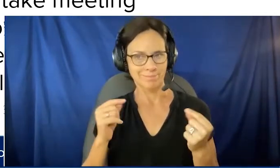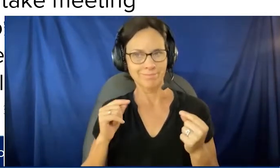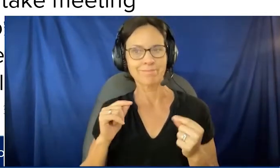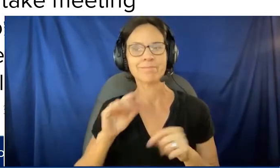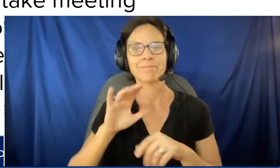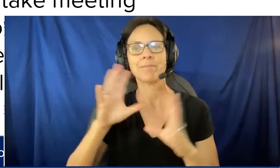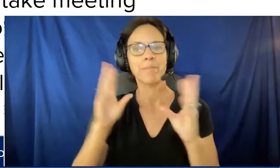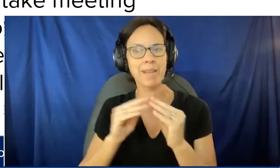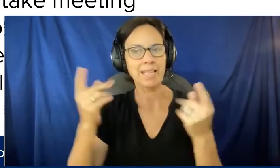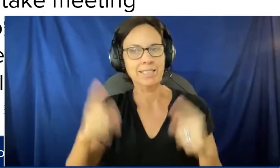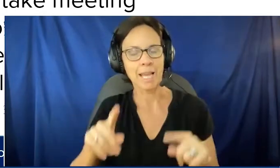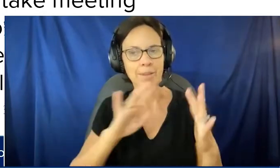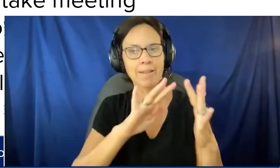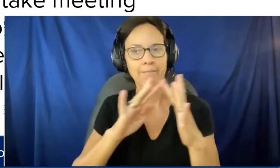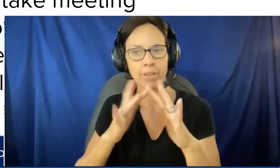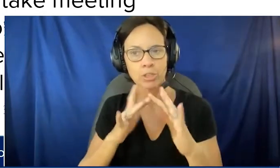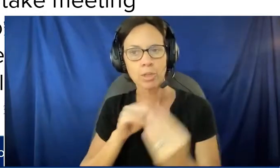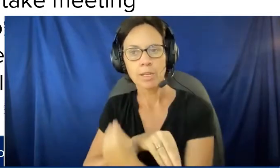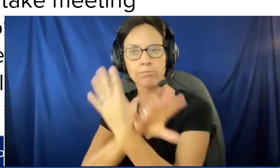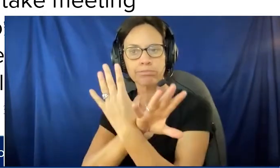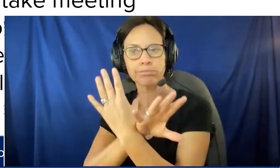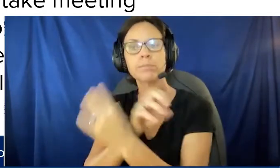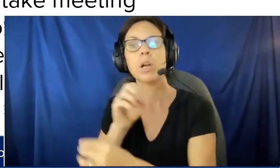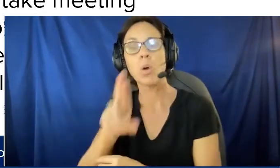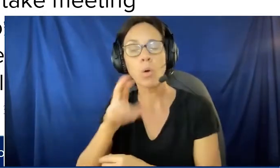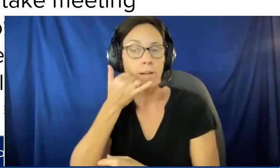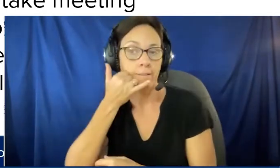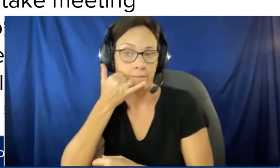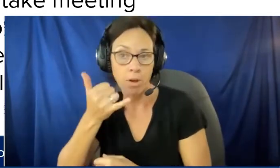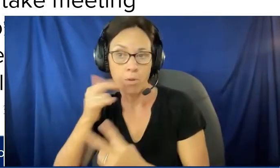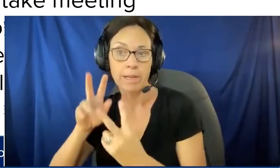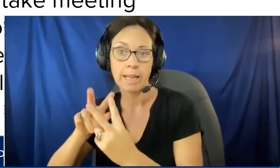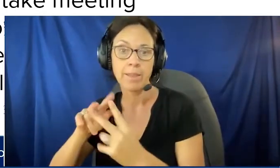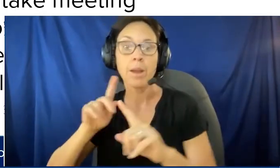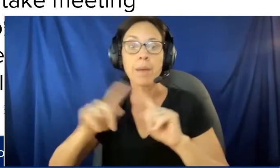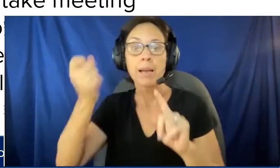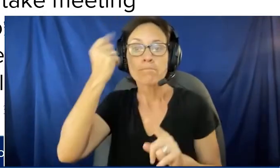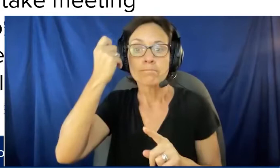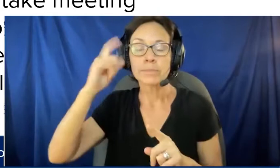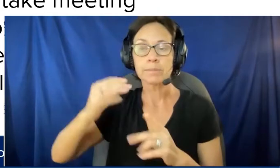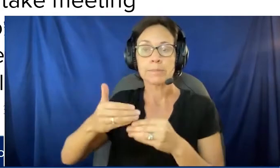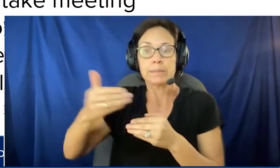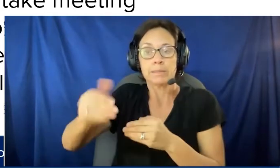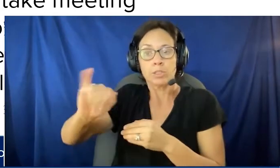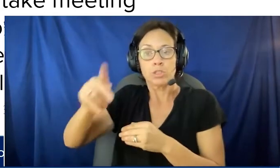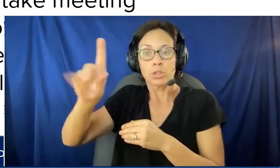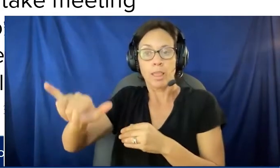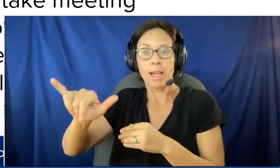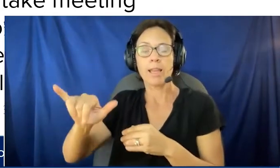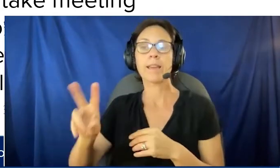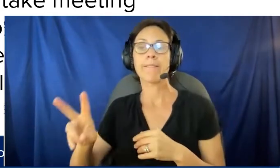virtually or by telephone. But in July, VR is supposed to go